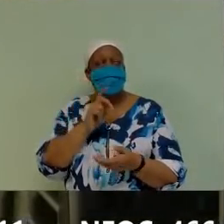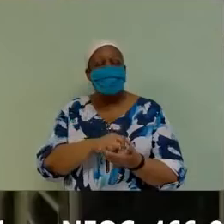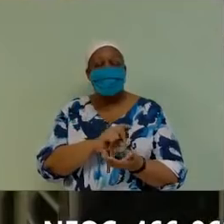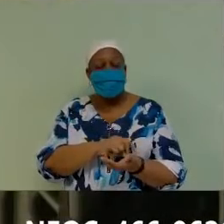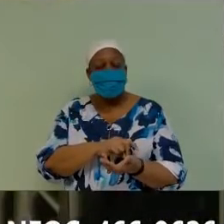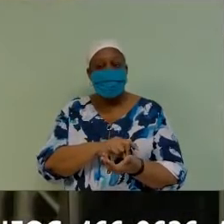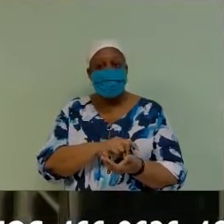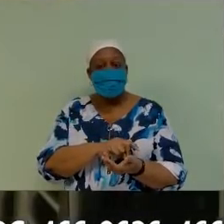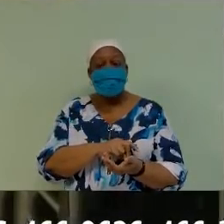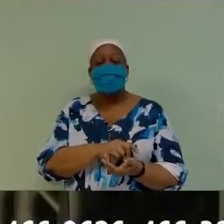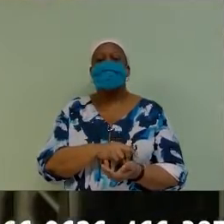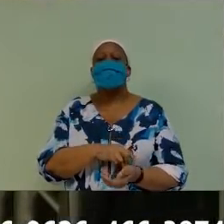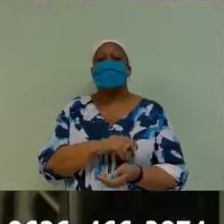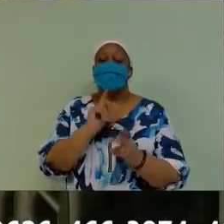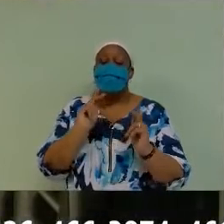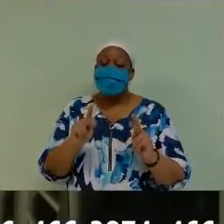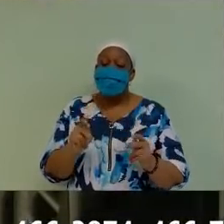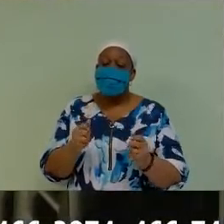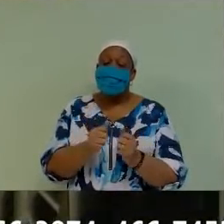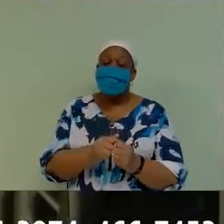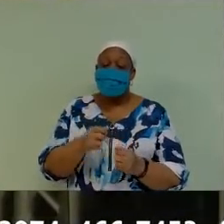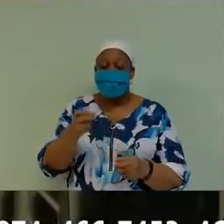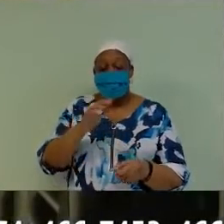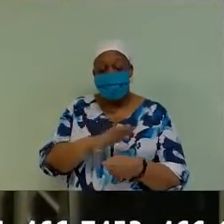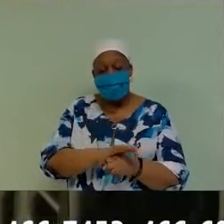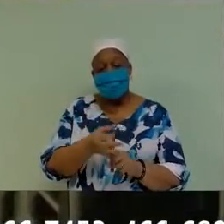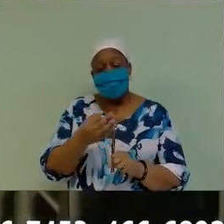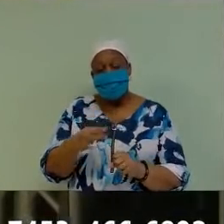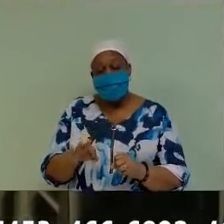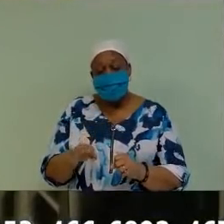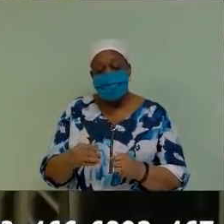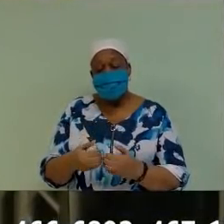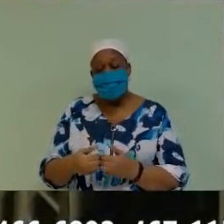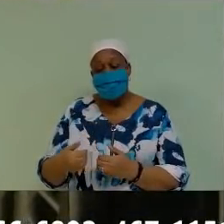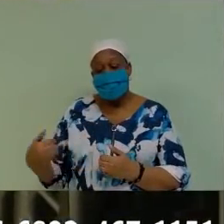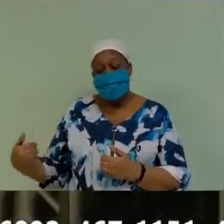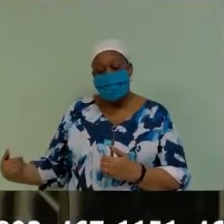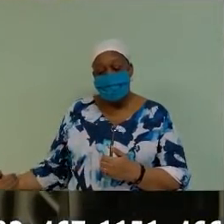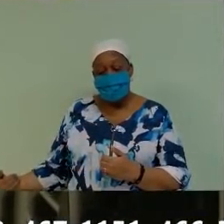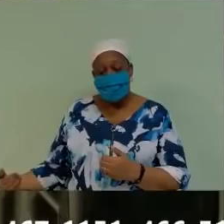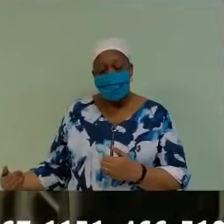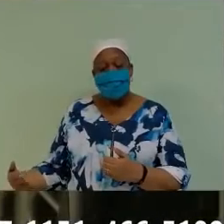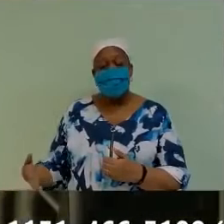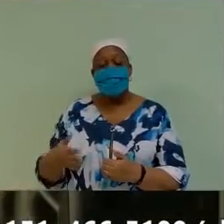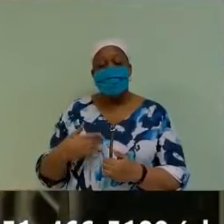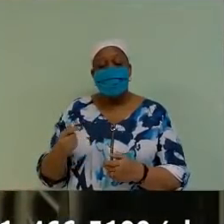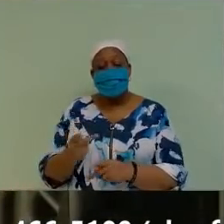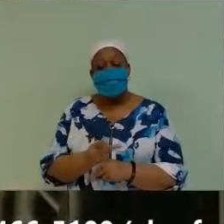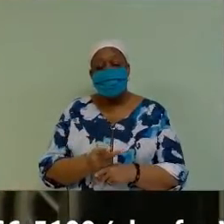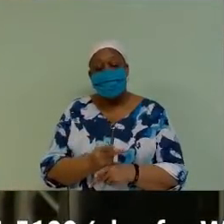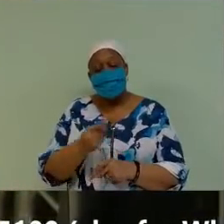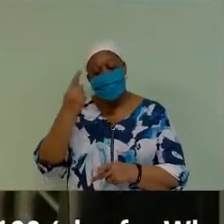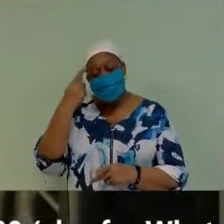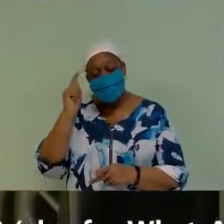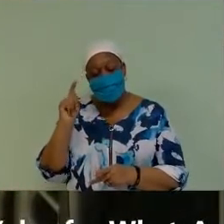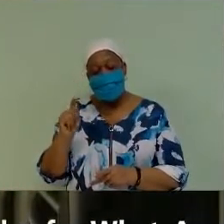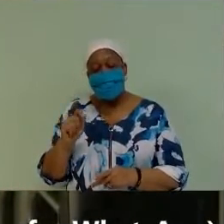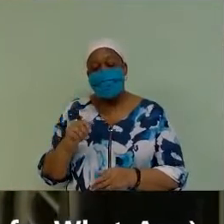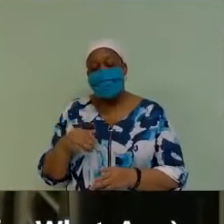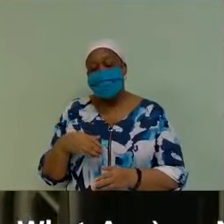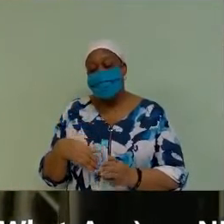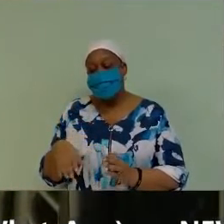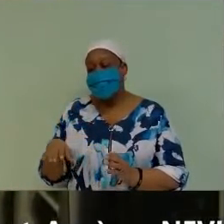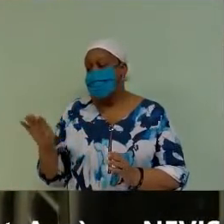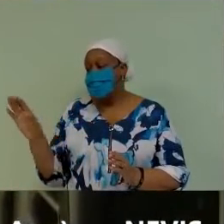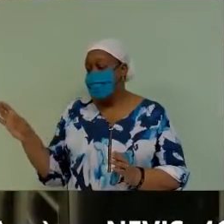and should be cared for in a health facility, or those who are mildly ill can be cared for in